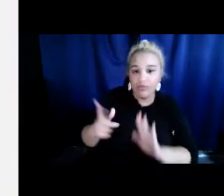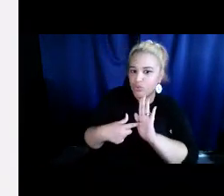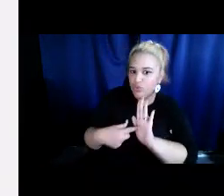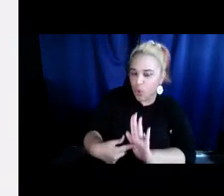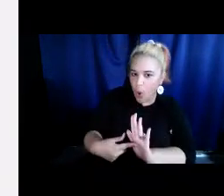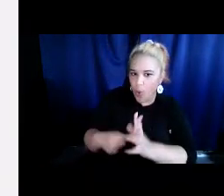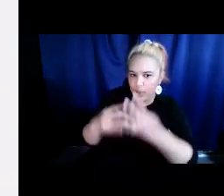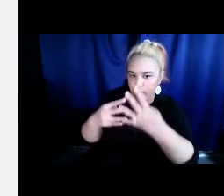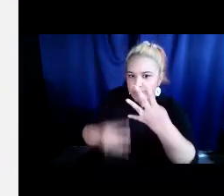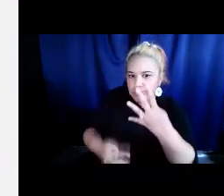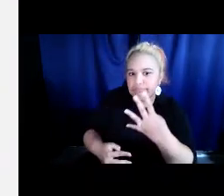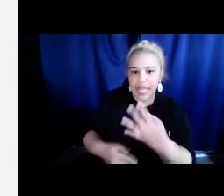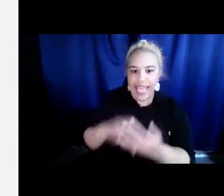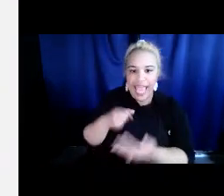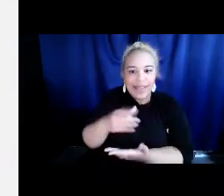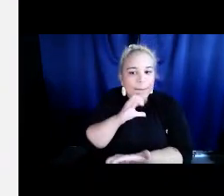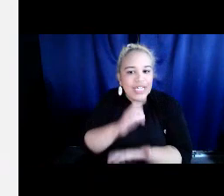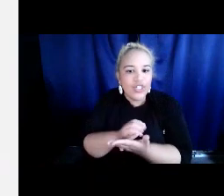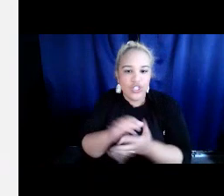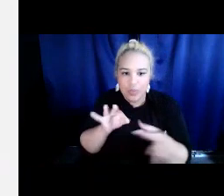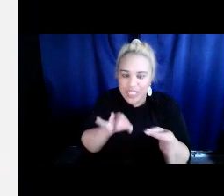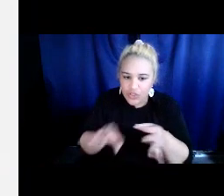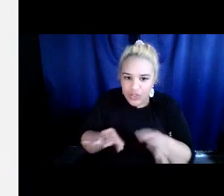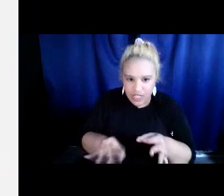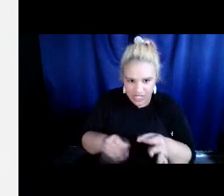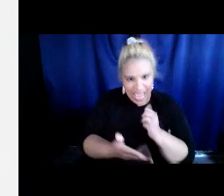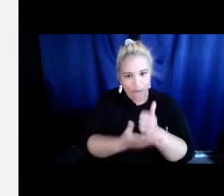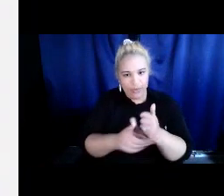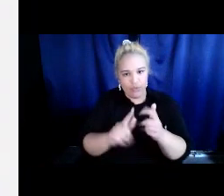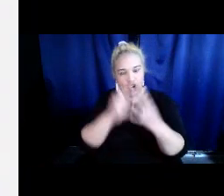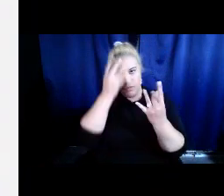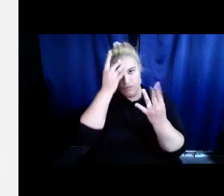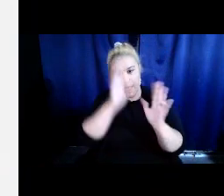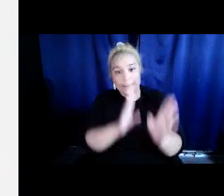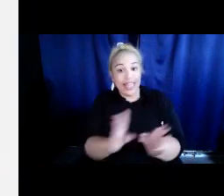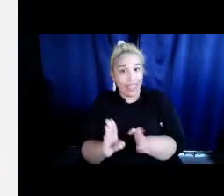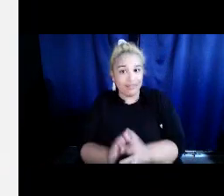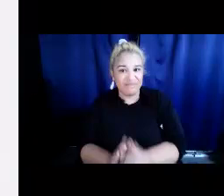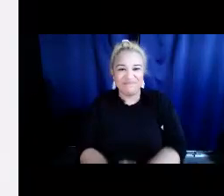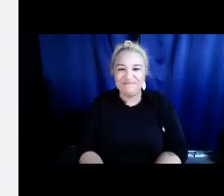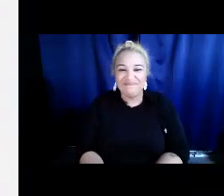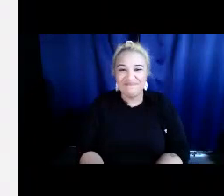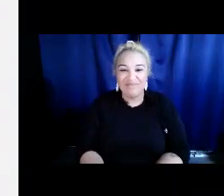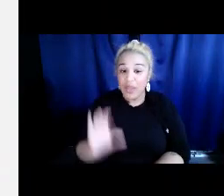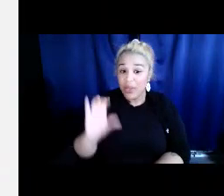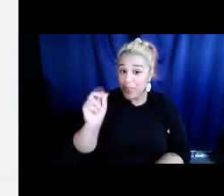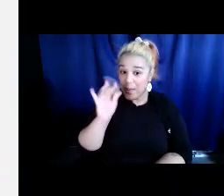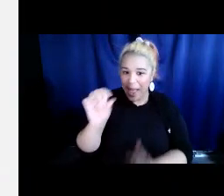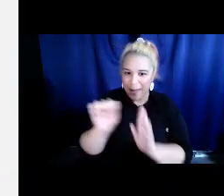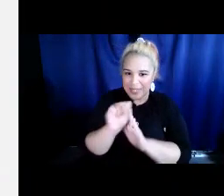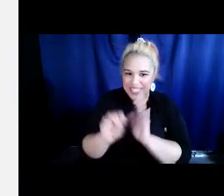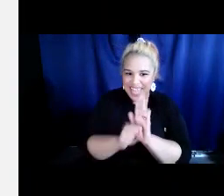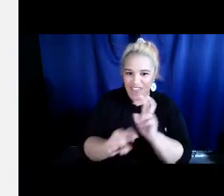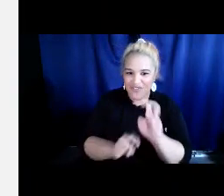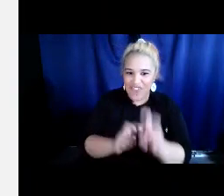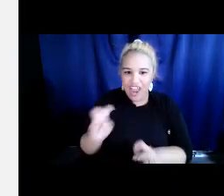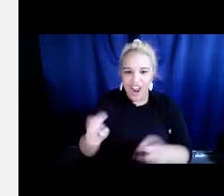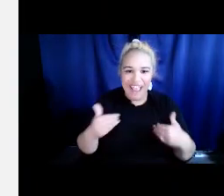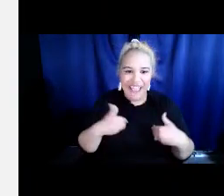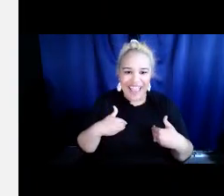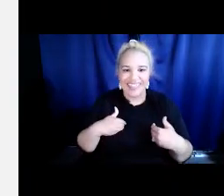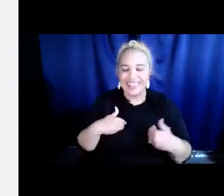expected wait times for various attractions, following the rules, the importance of always staying with family and friends during the